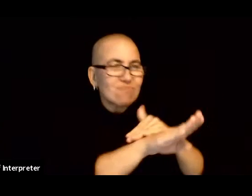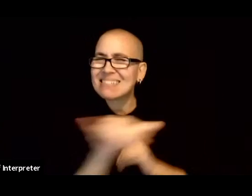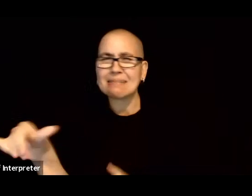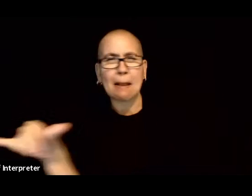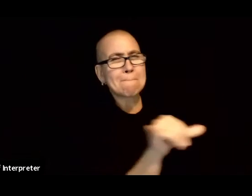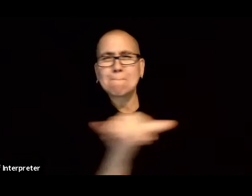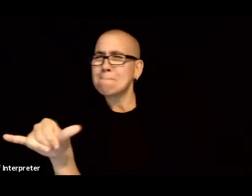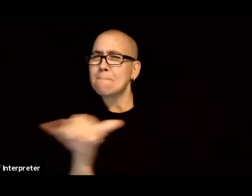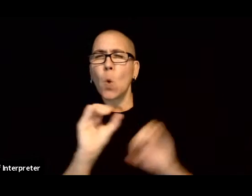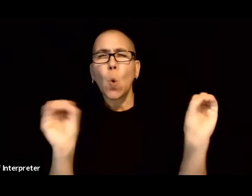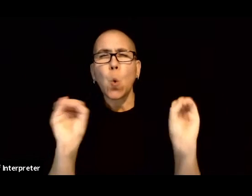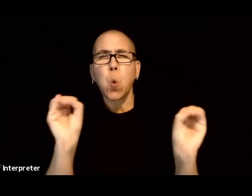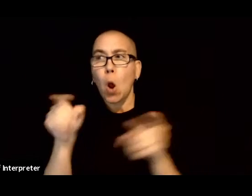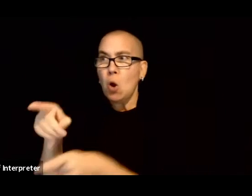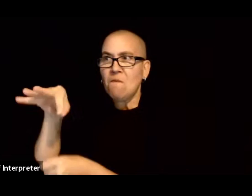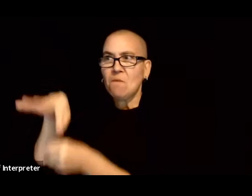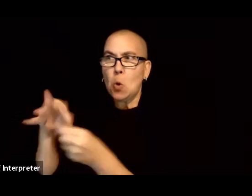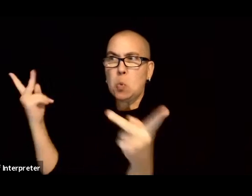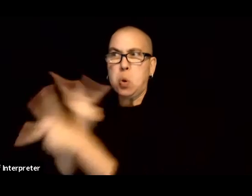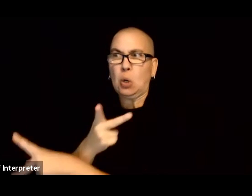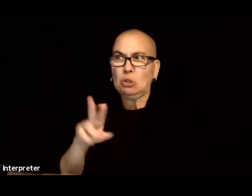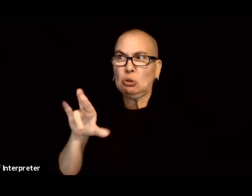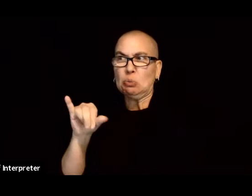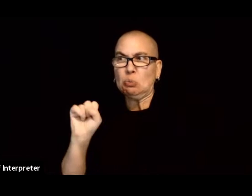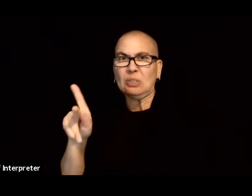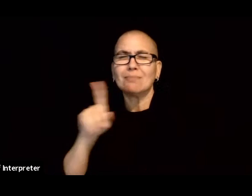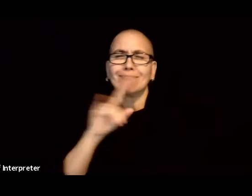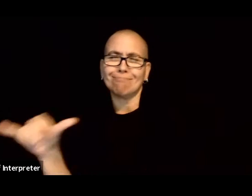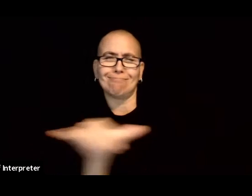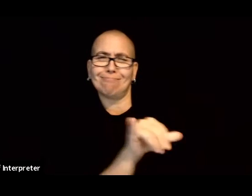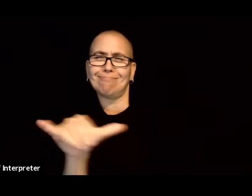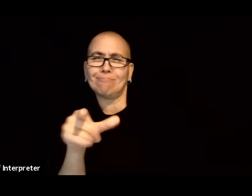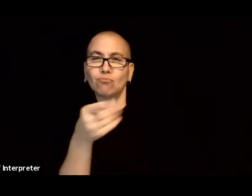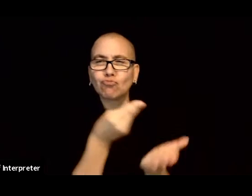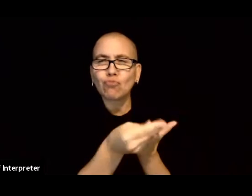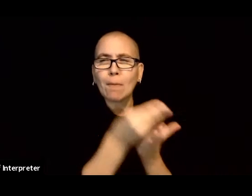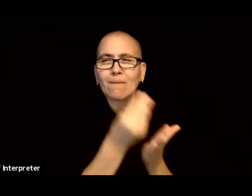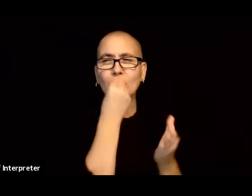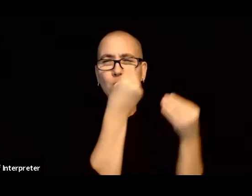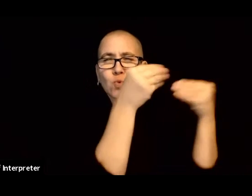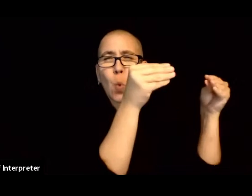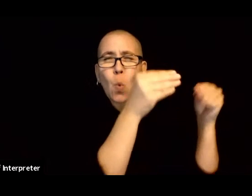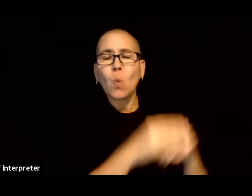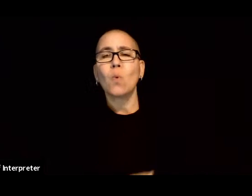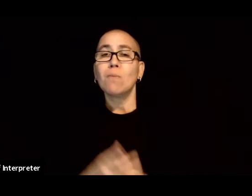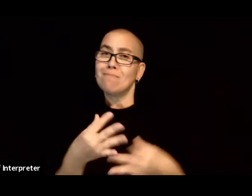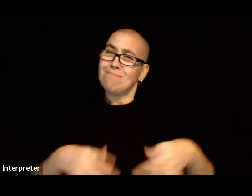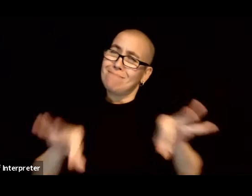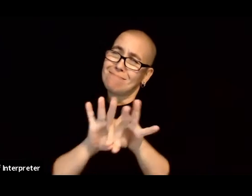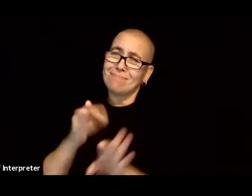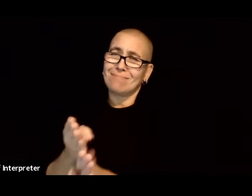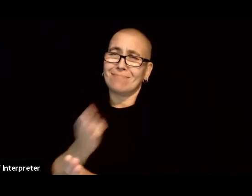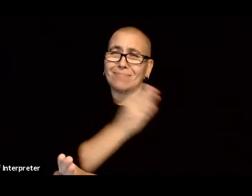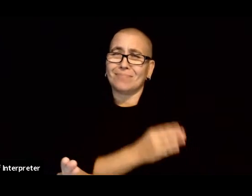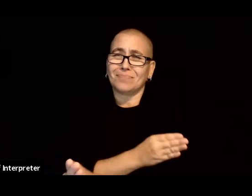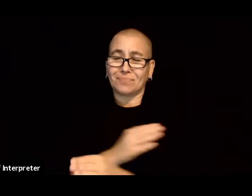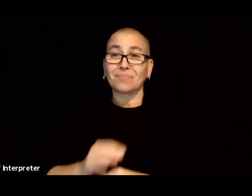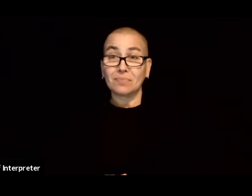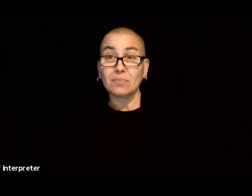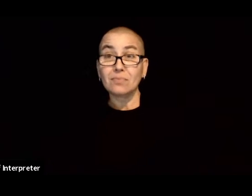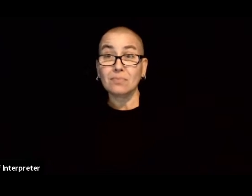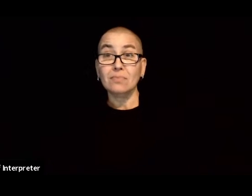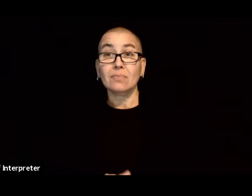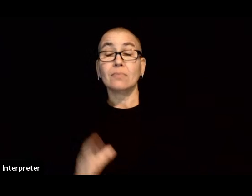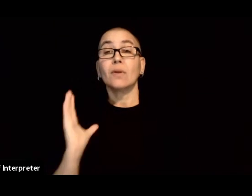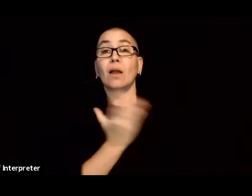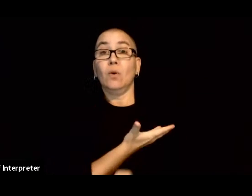of time. Minnesota Secretary of State has links to all county election office websites. You can check your local